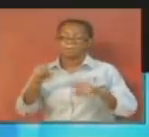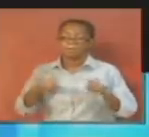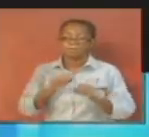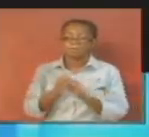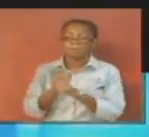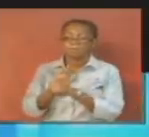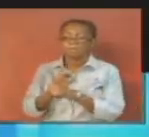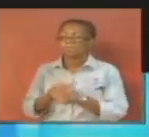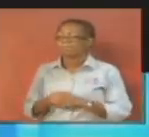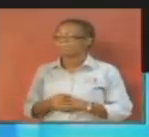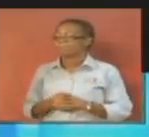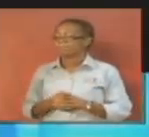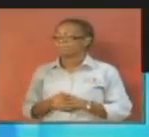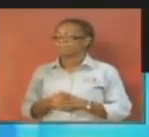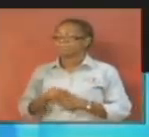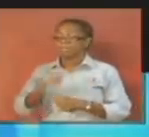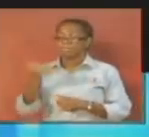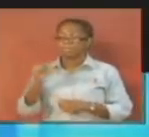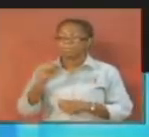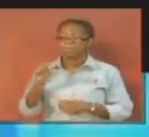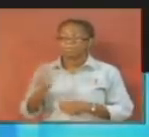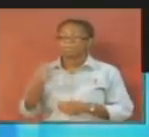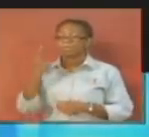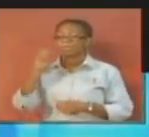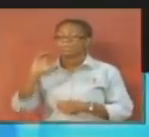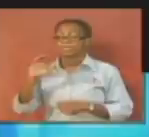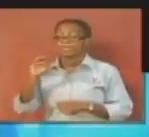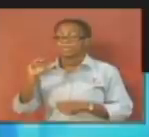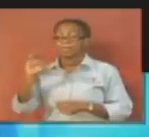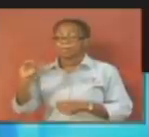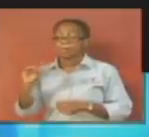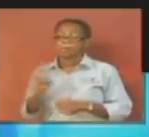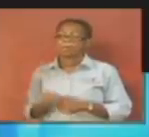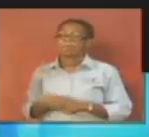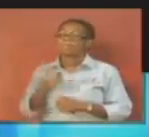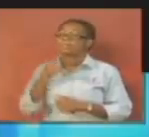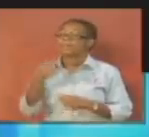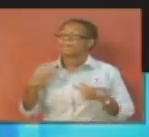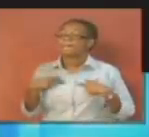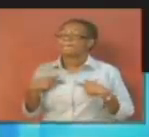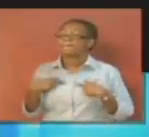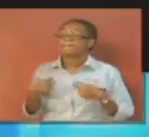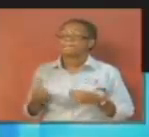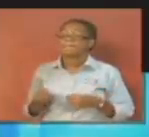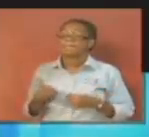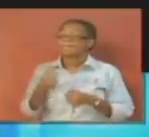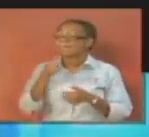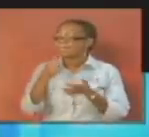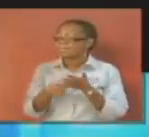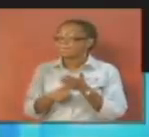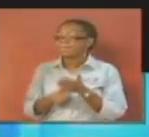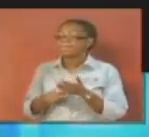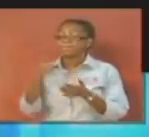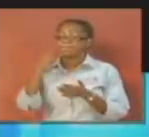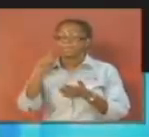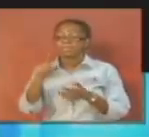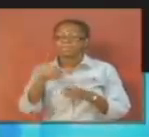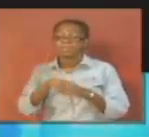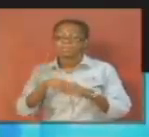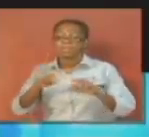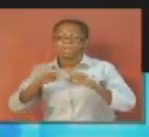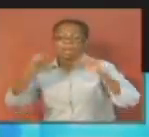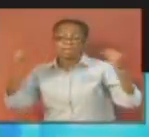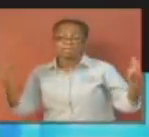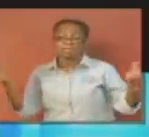to CMO, there's an open letter addressed to you in The Guardian written by Ira Martha